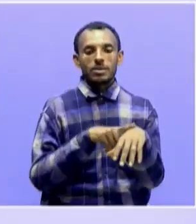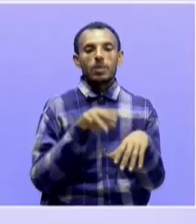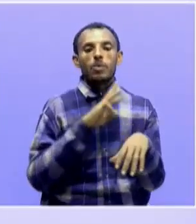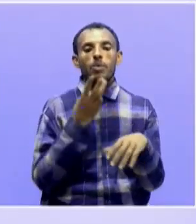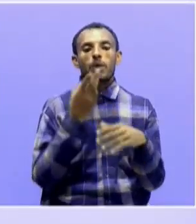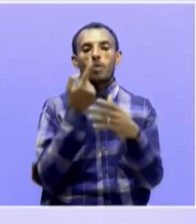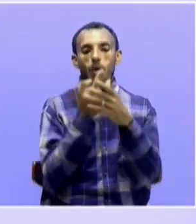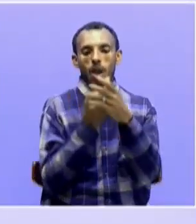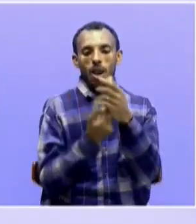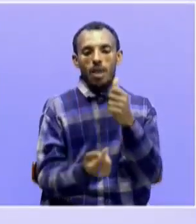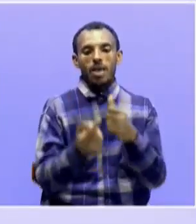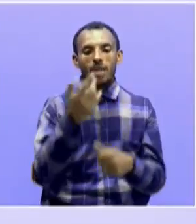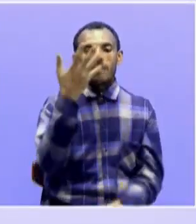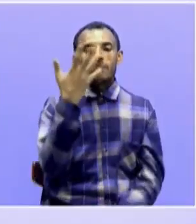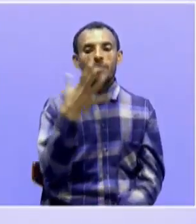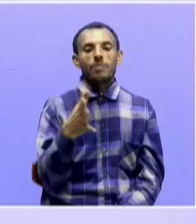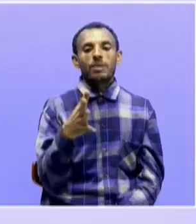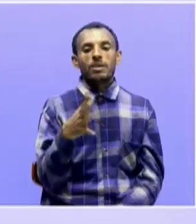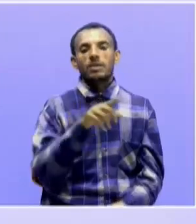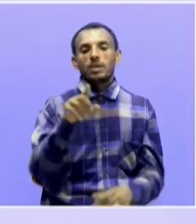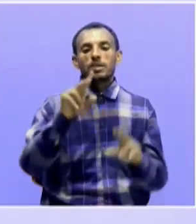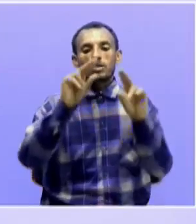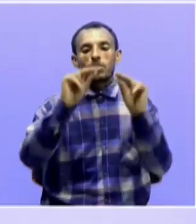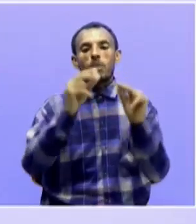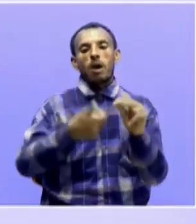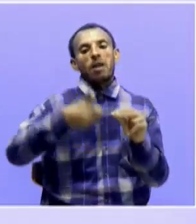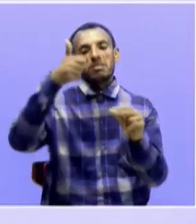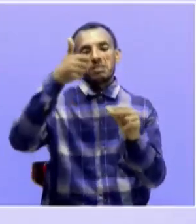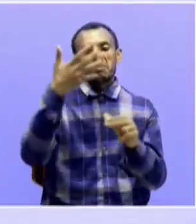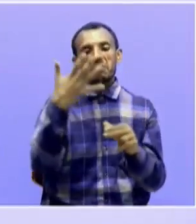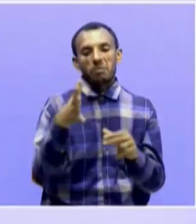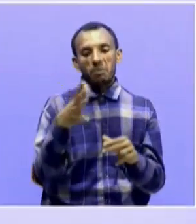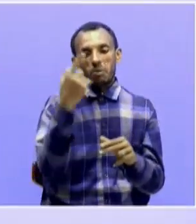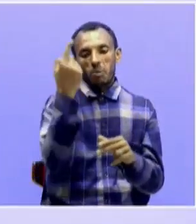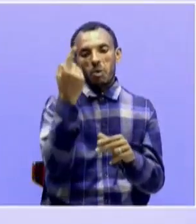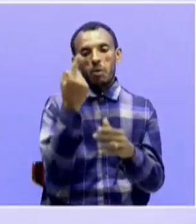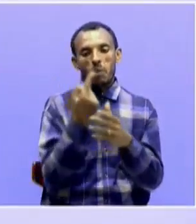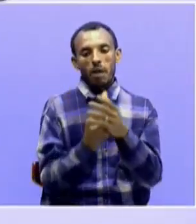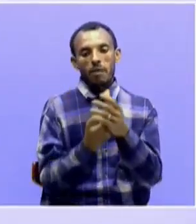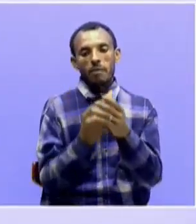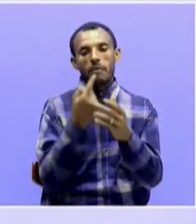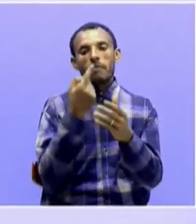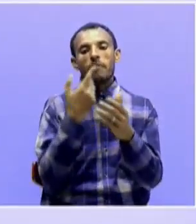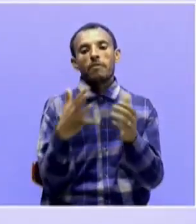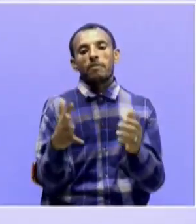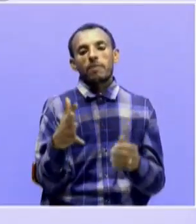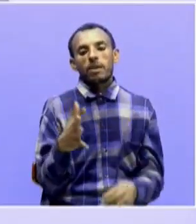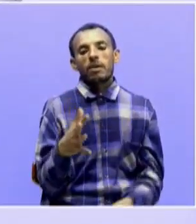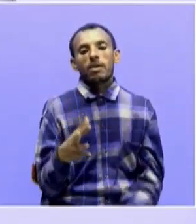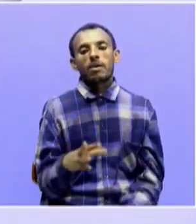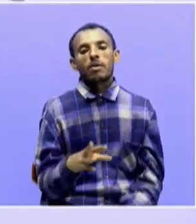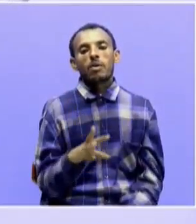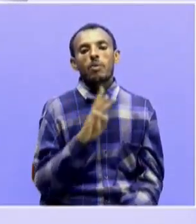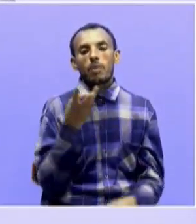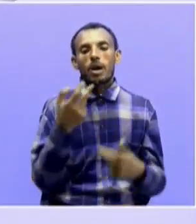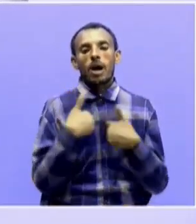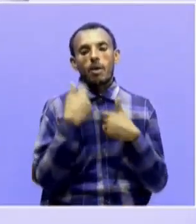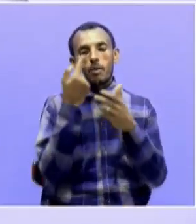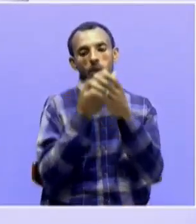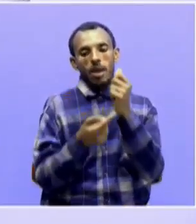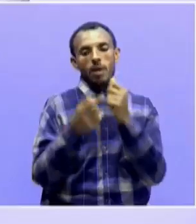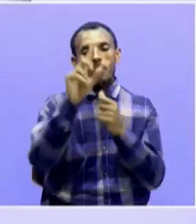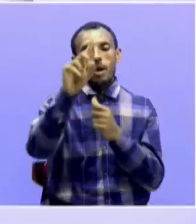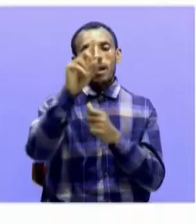only one 15, there is no 15 another. Therefore, we have no another 15, therefore we have one 15. So